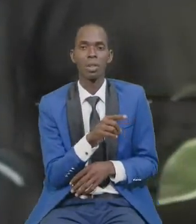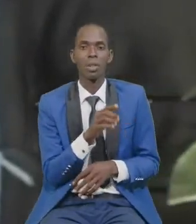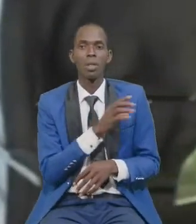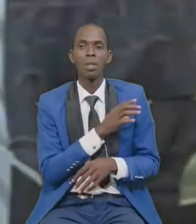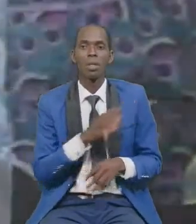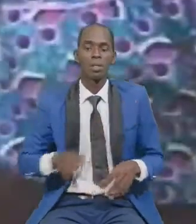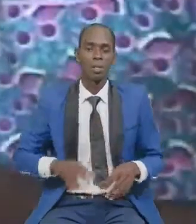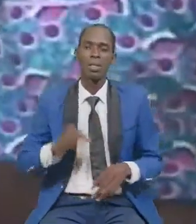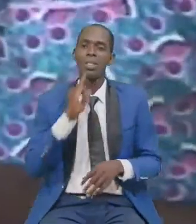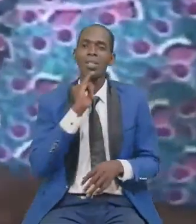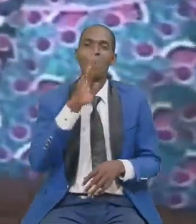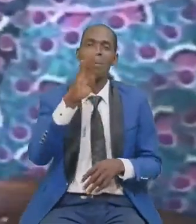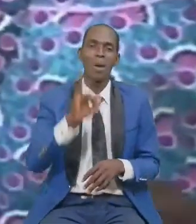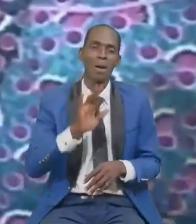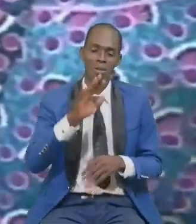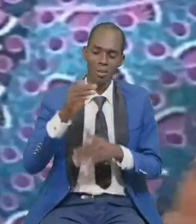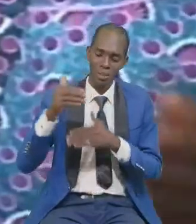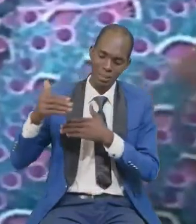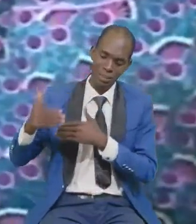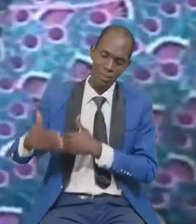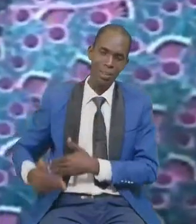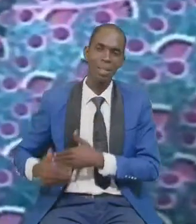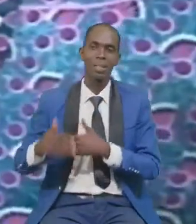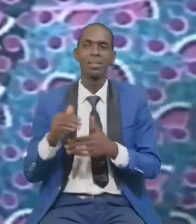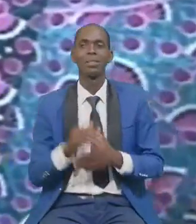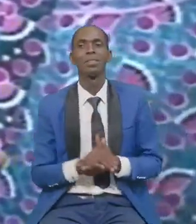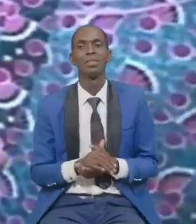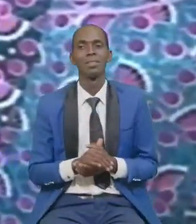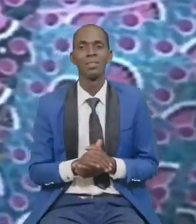Christ is by your side.